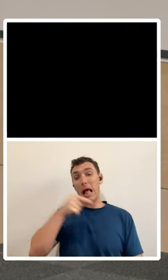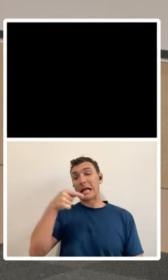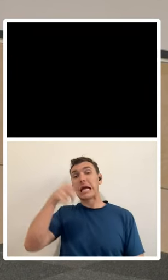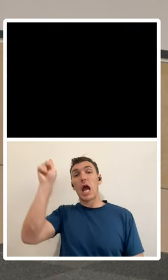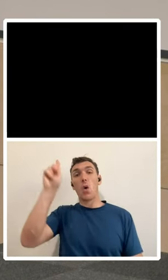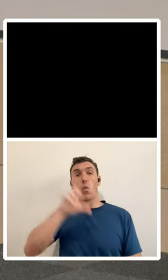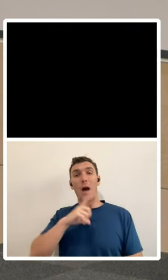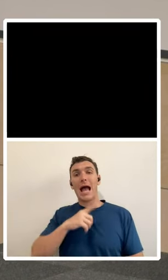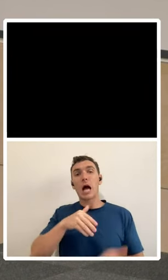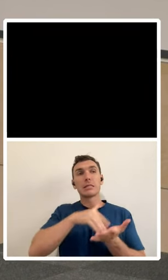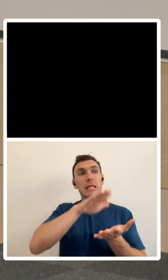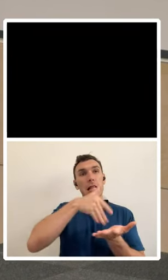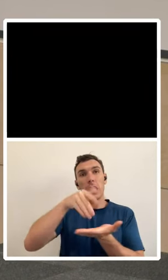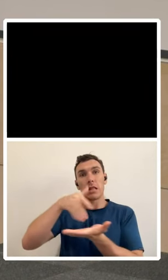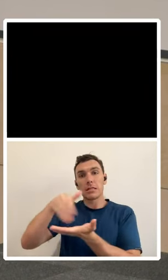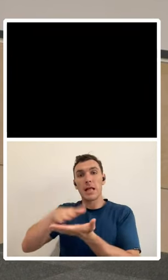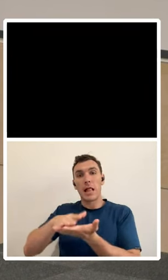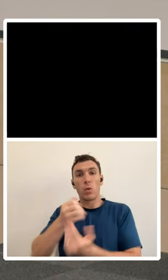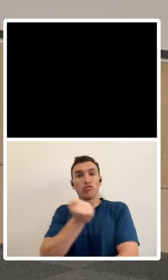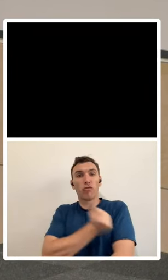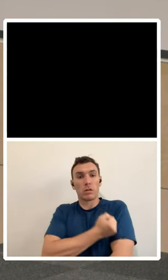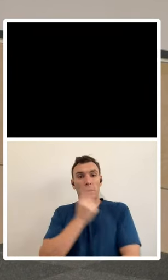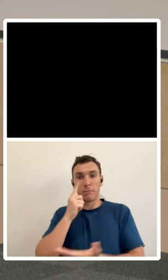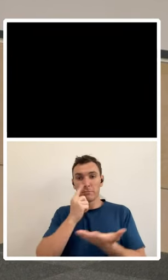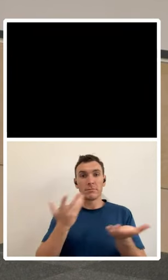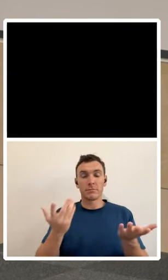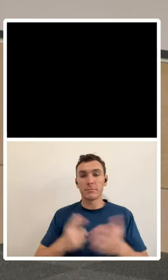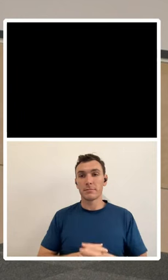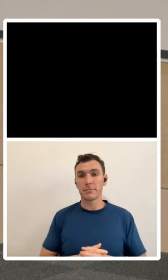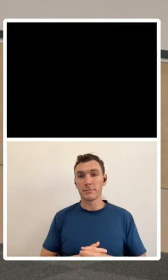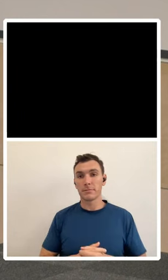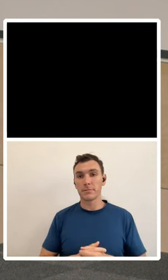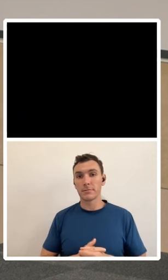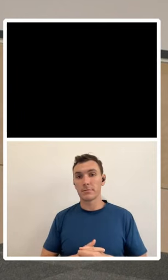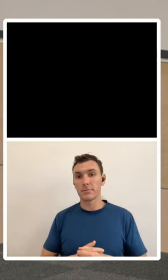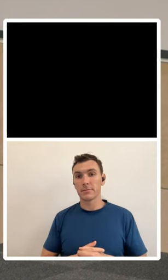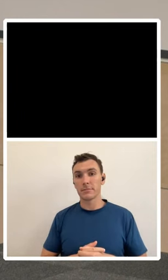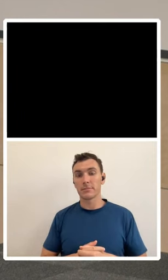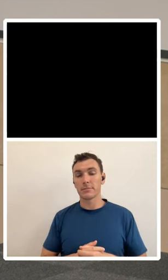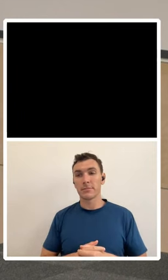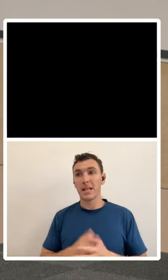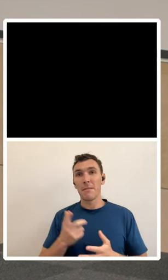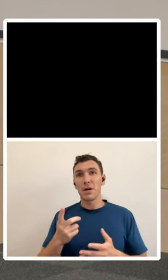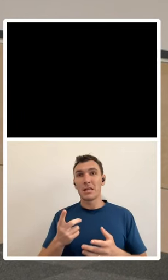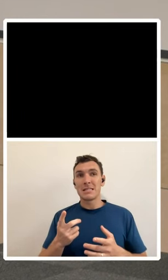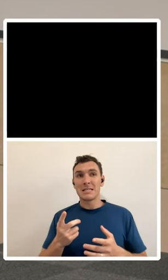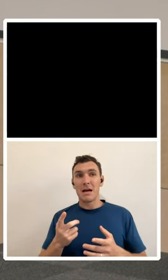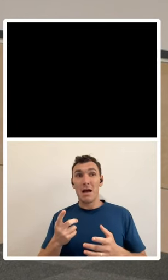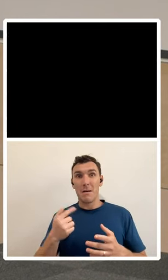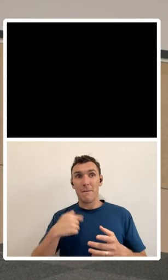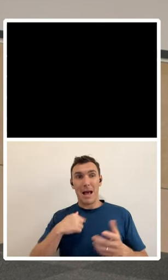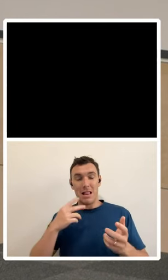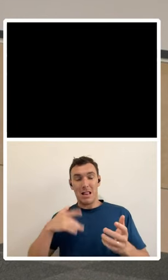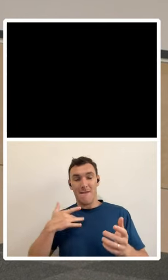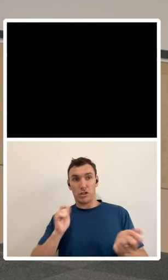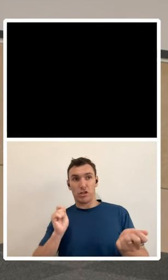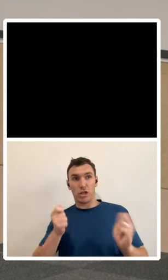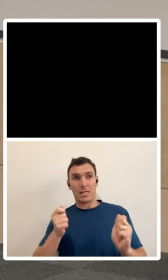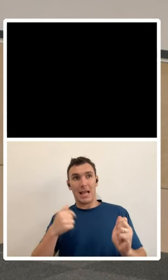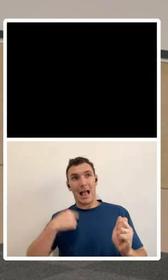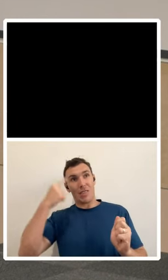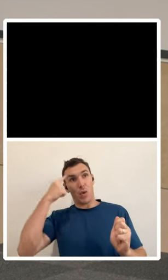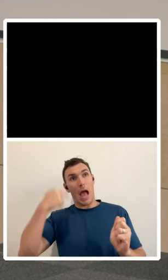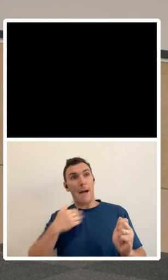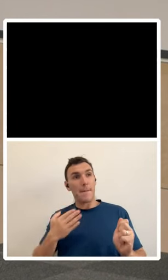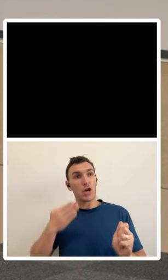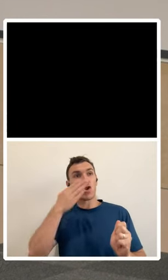yeah. in everybody's mind. And I wasn't going to let it beat me. And I thought, this is a recurring theme throughout the book.